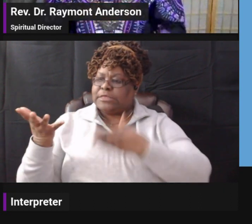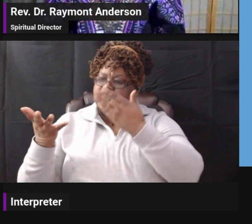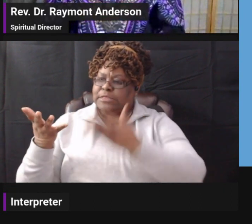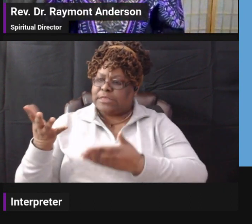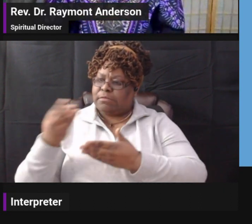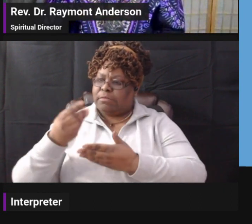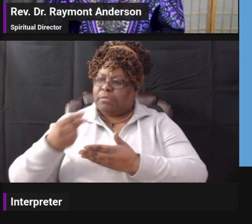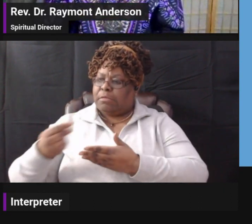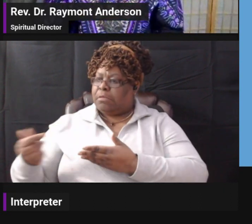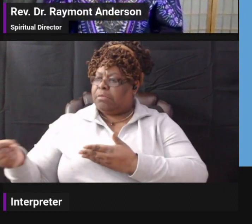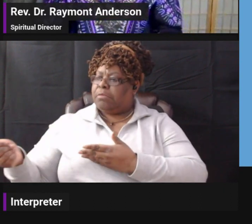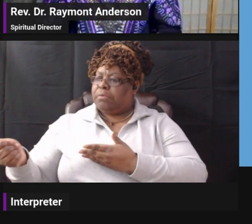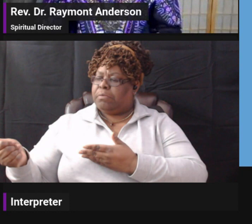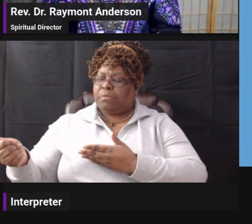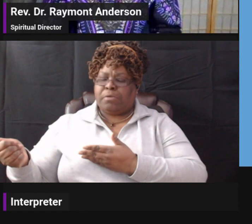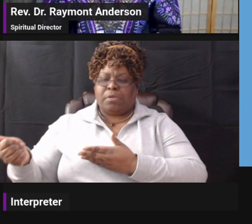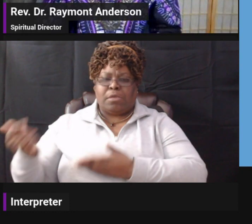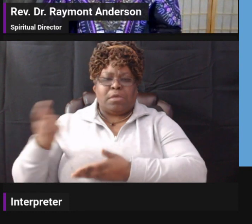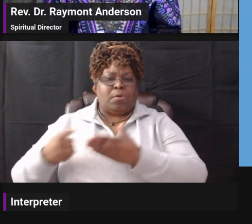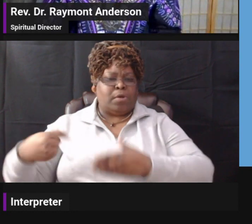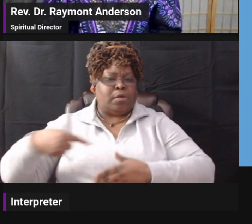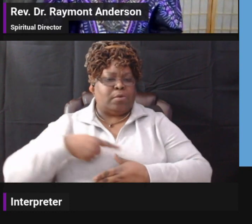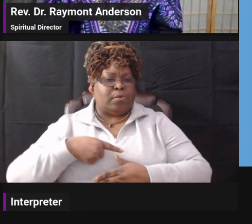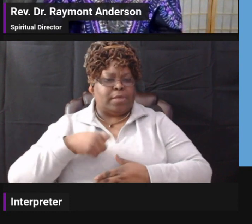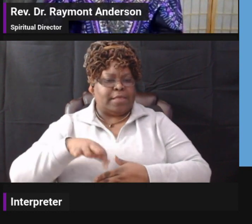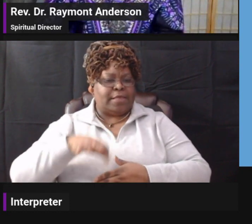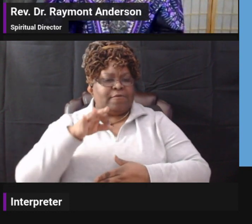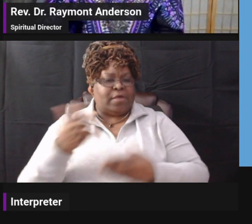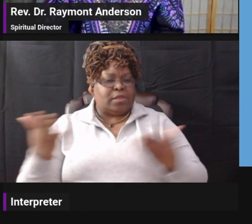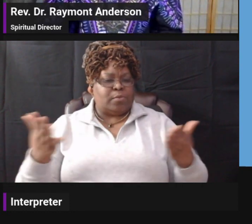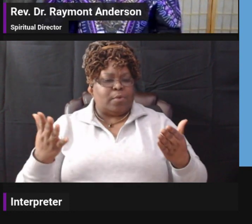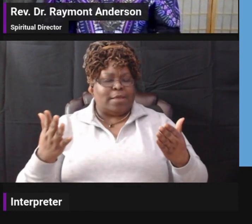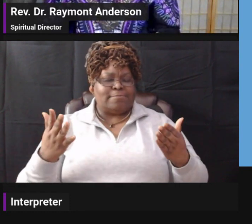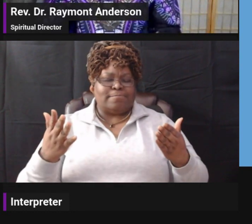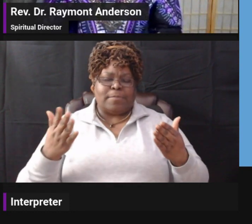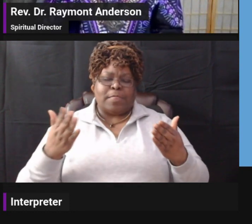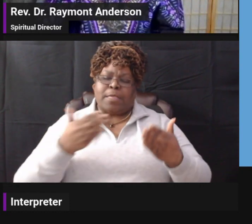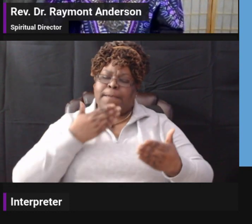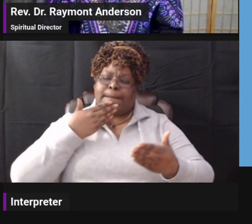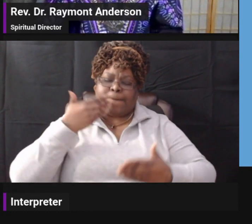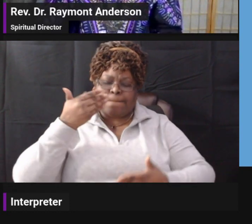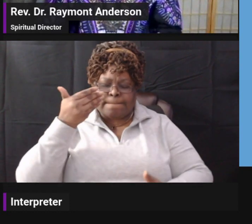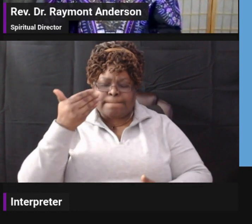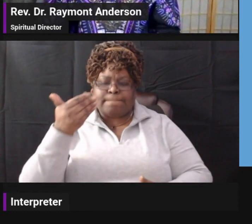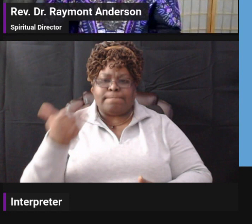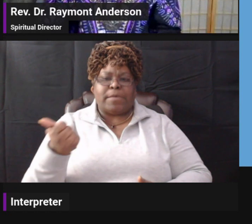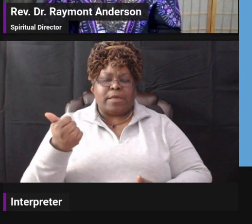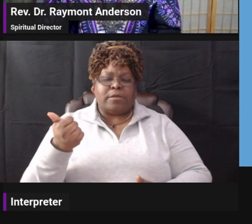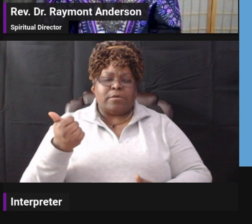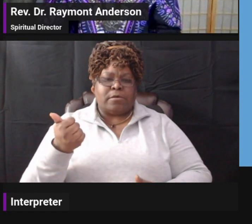this stuff fades away. And what we find in its place is a much friendlier